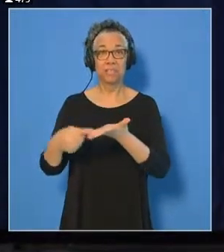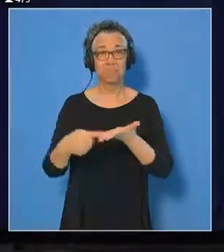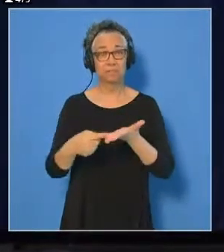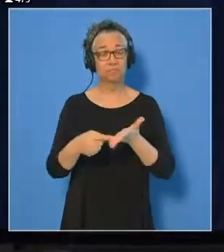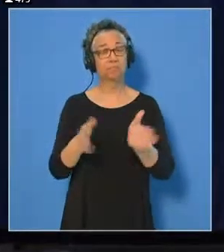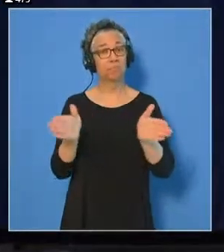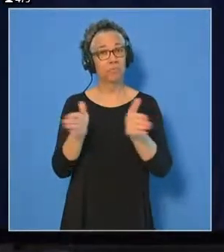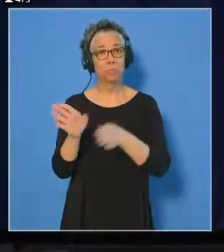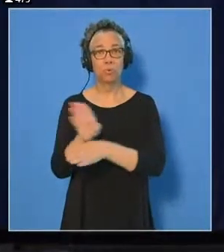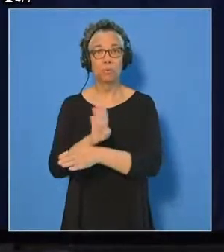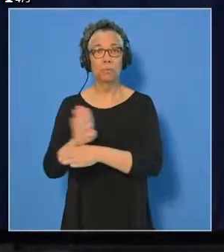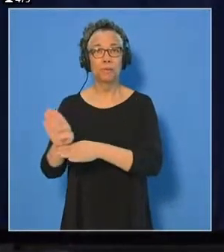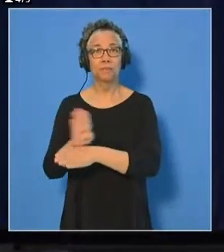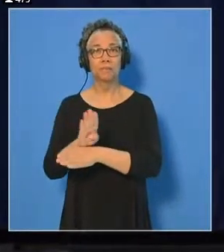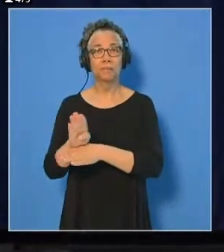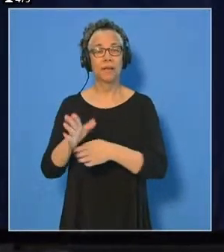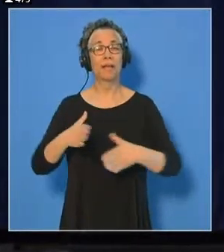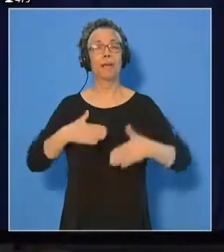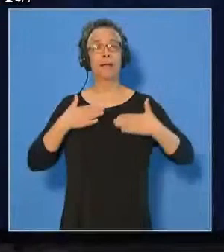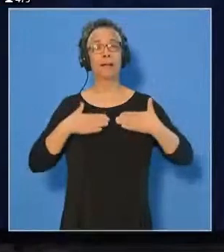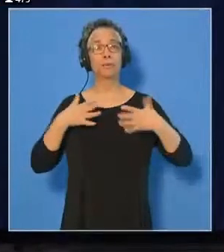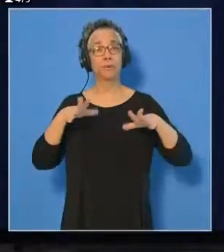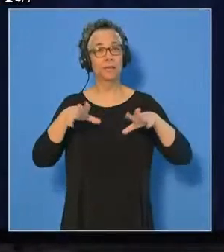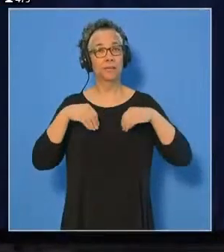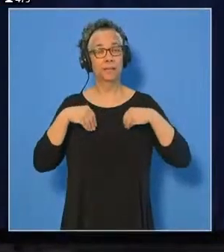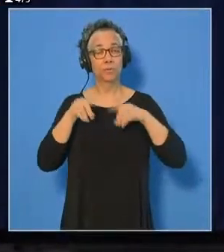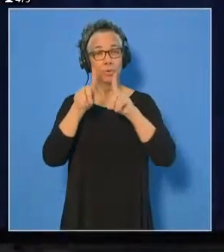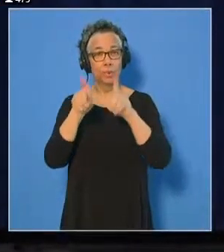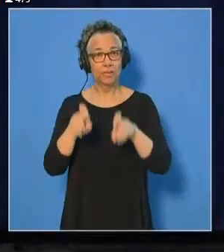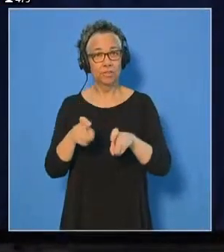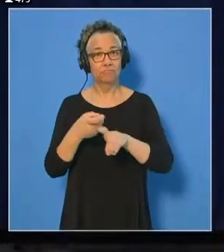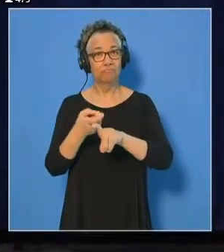business and will be happy to take questions from the media.